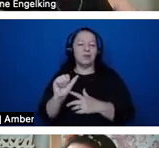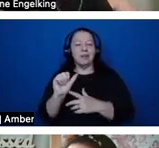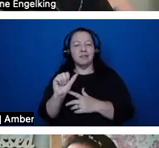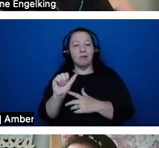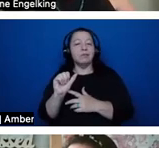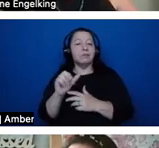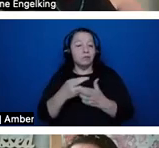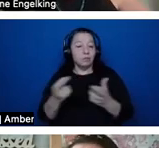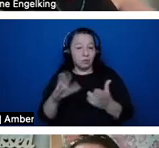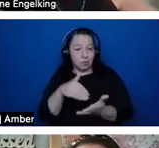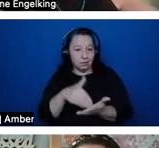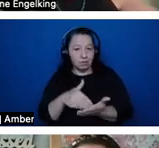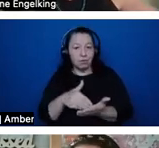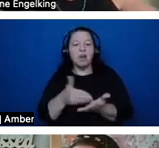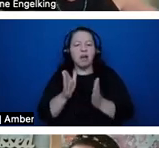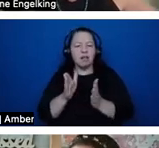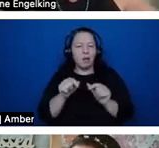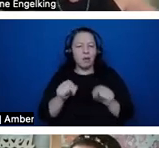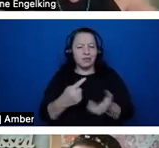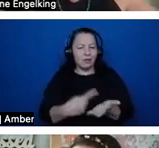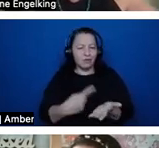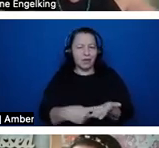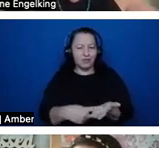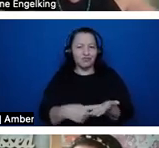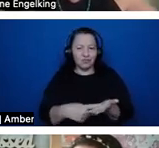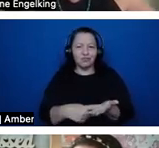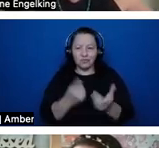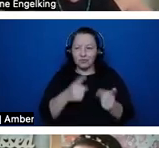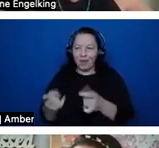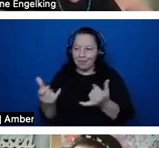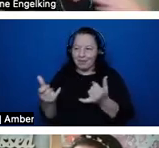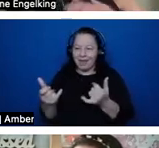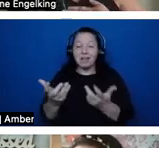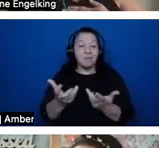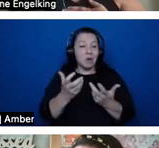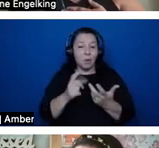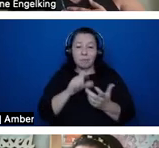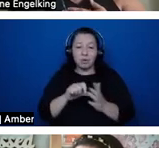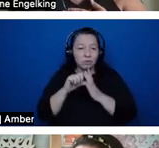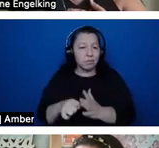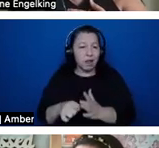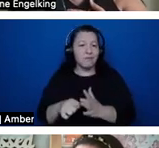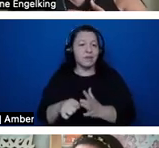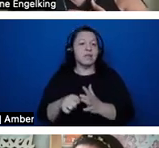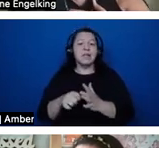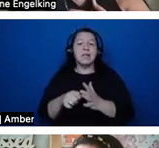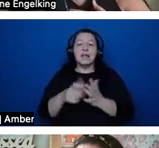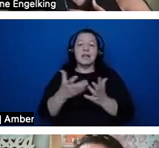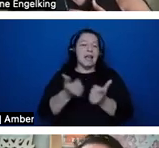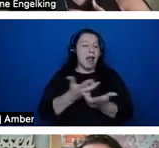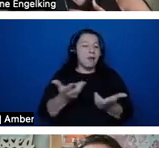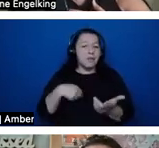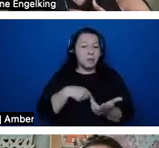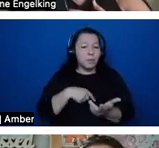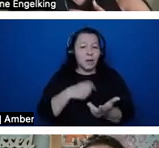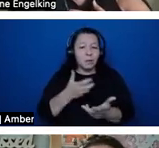this conversation today. But I do want to name that the things that are going to be said are, our own individual opinions